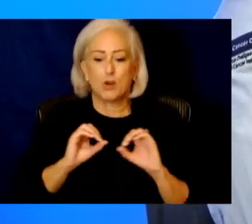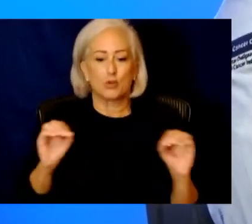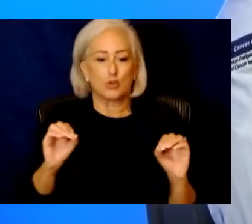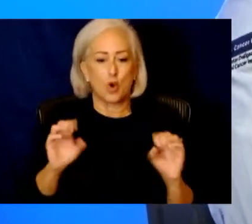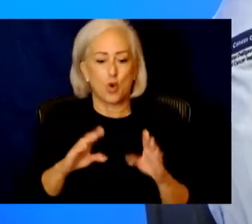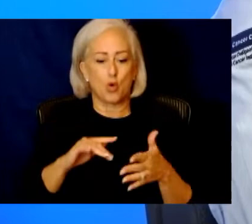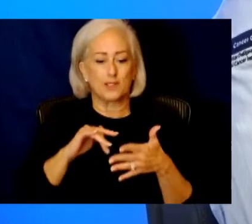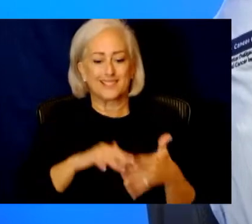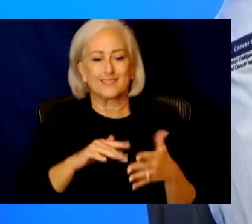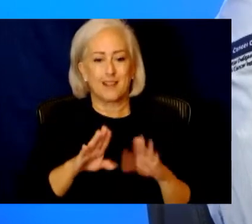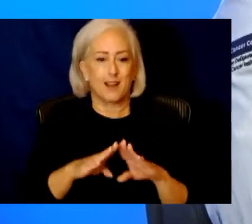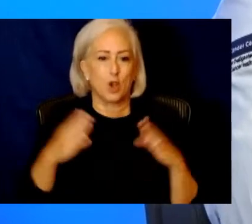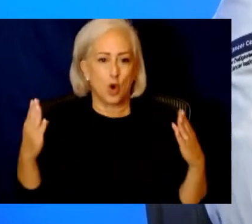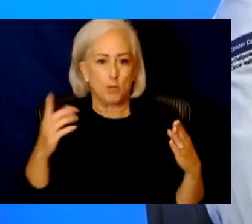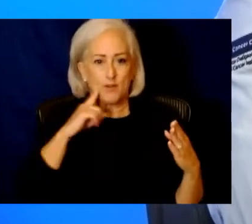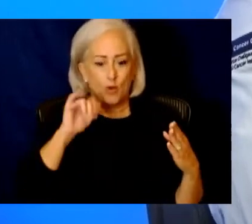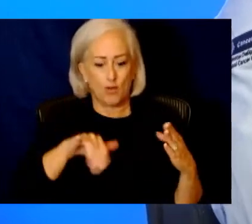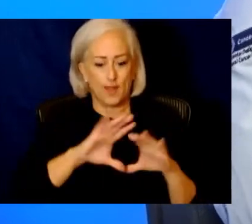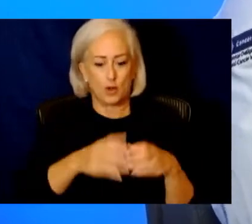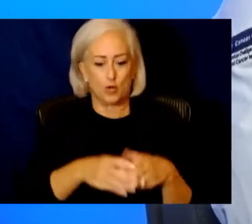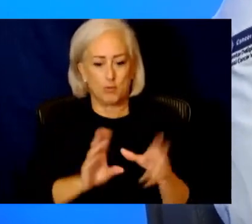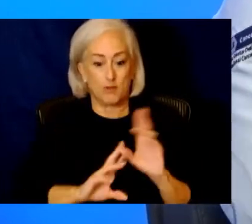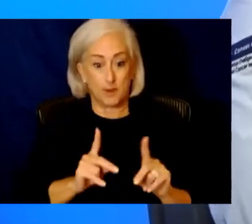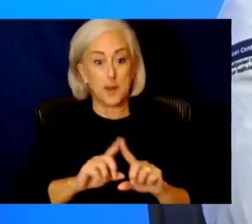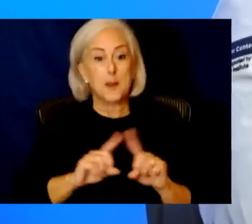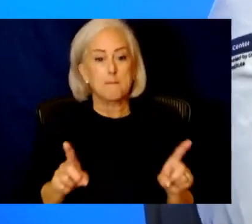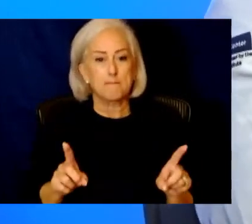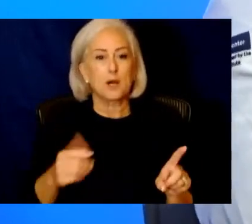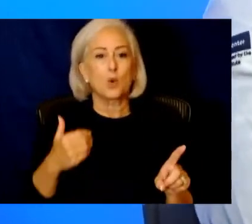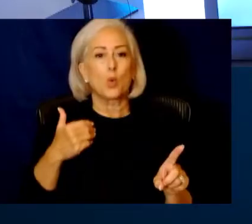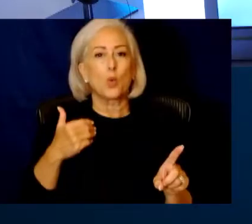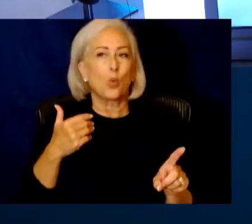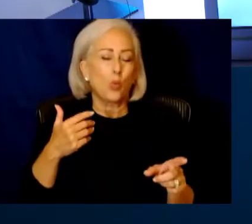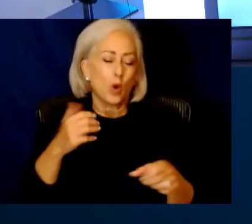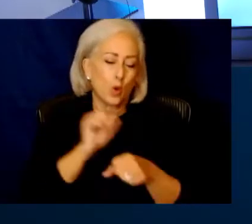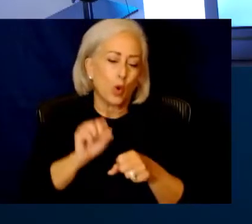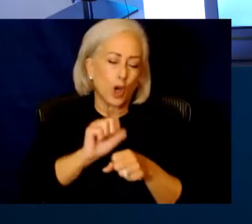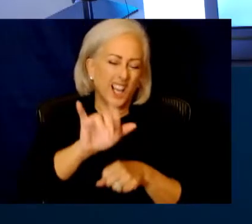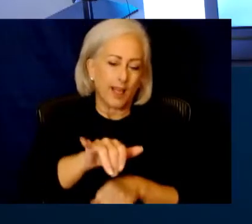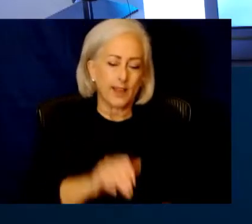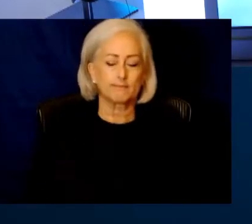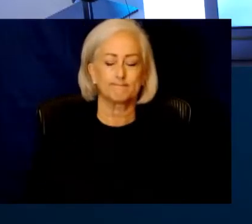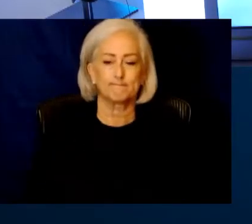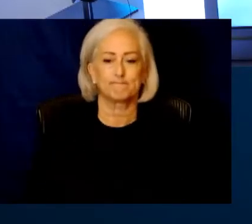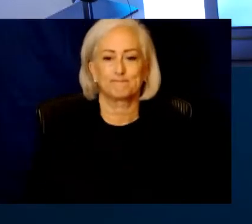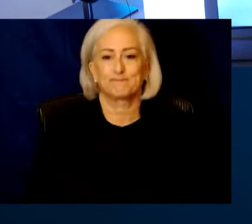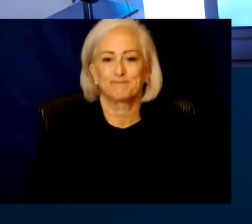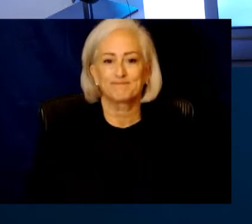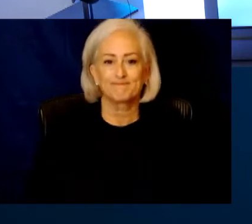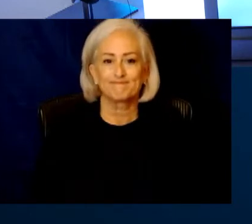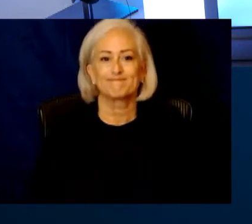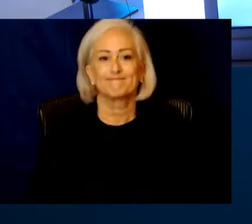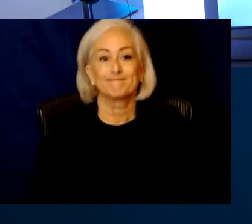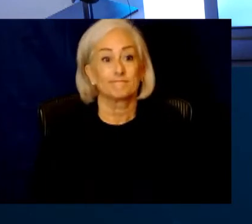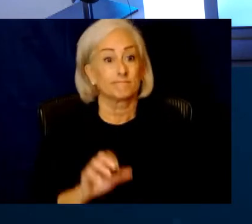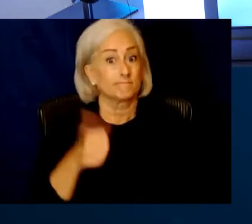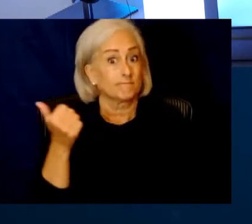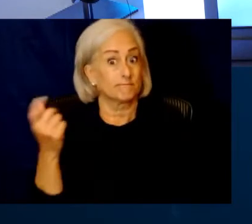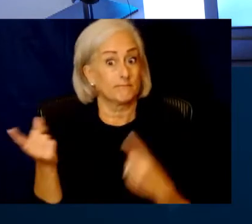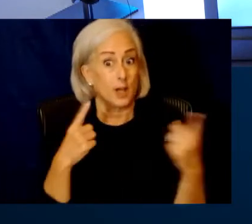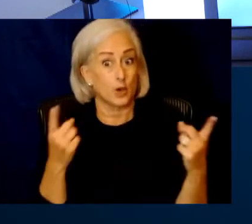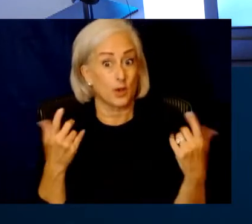this population, but we have it in the works. All right, so any other questions